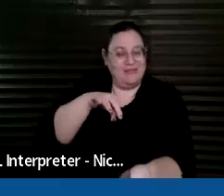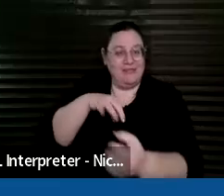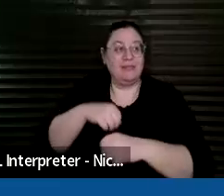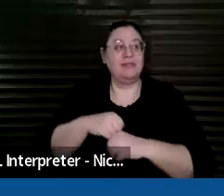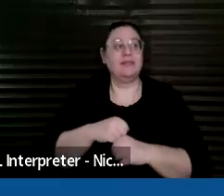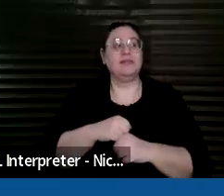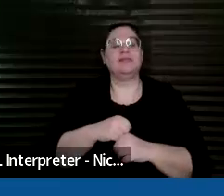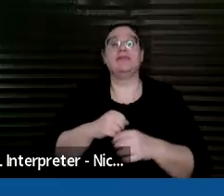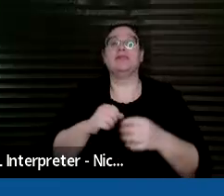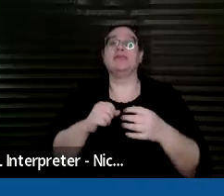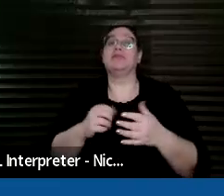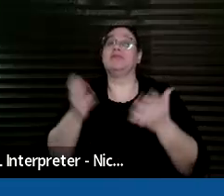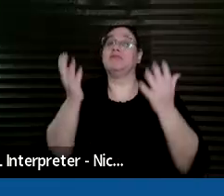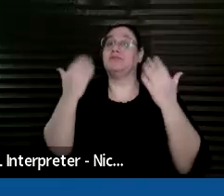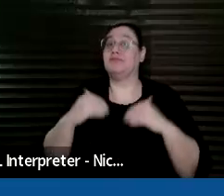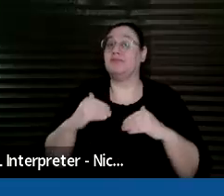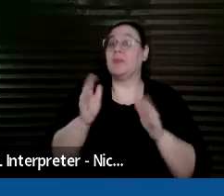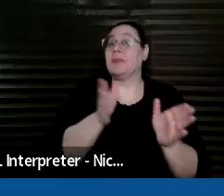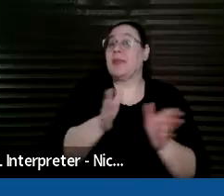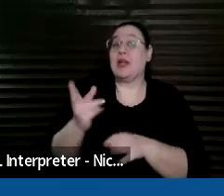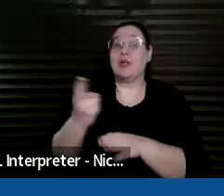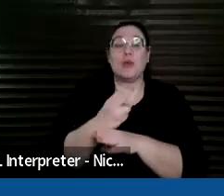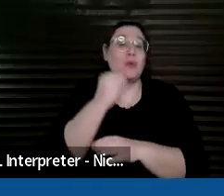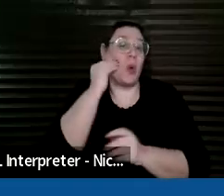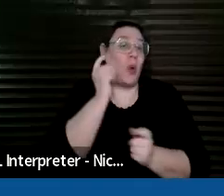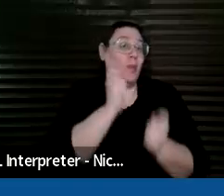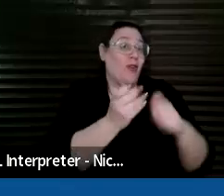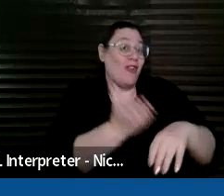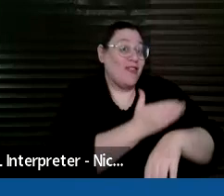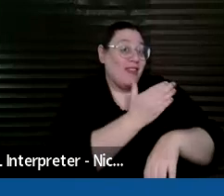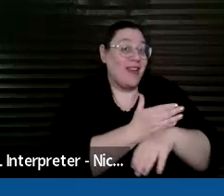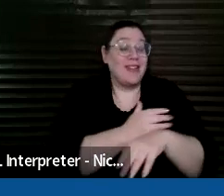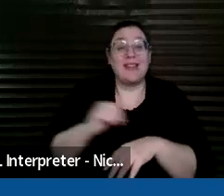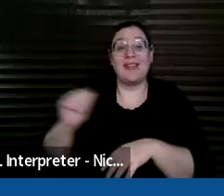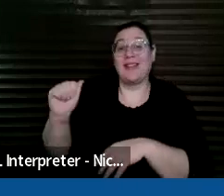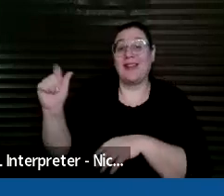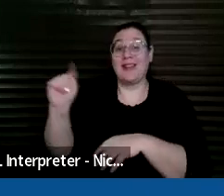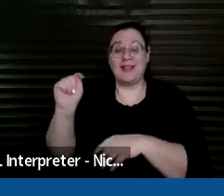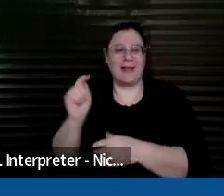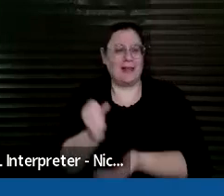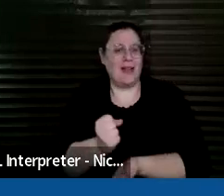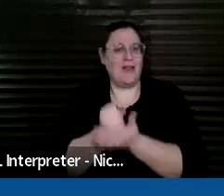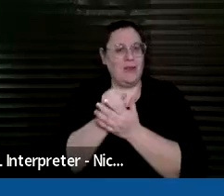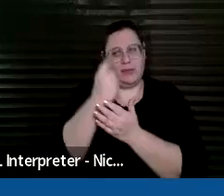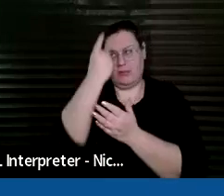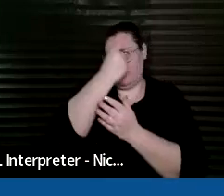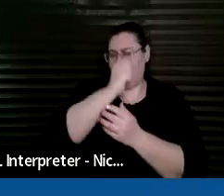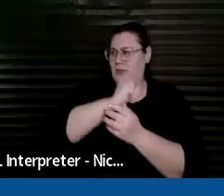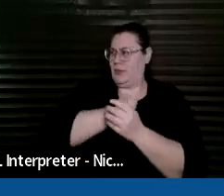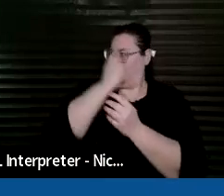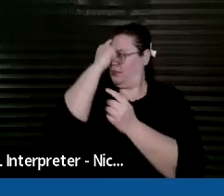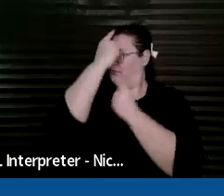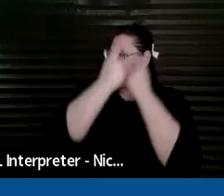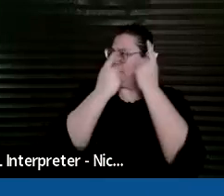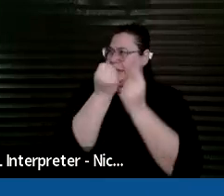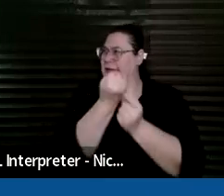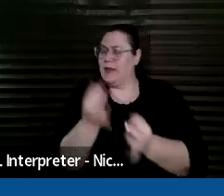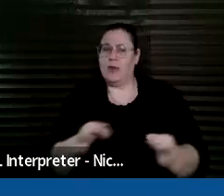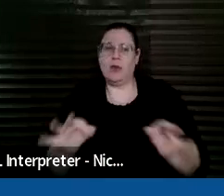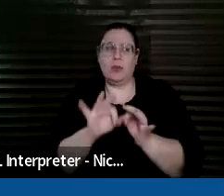planning to use home modification and assistive technology, it's helpful to ask yourself several important